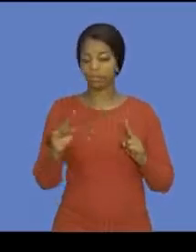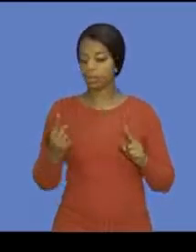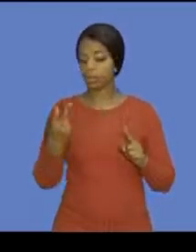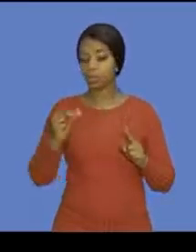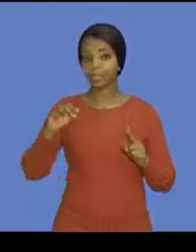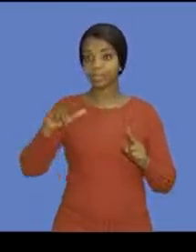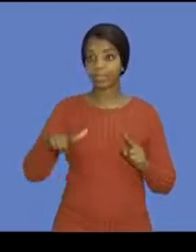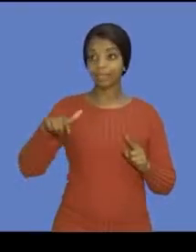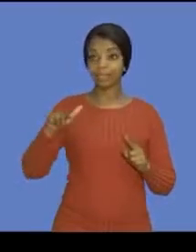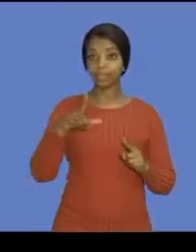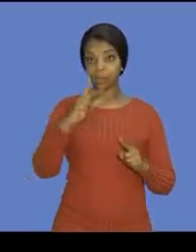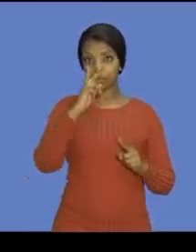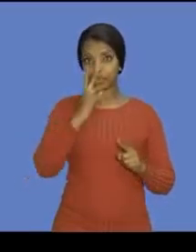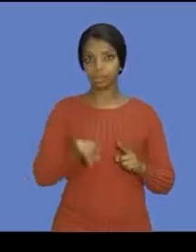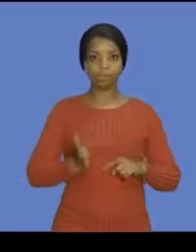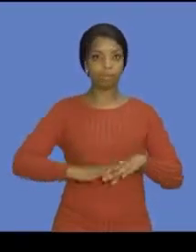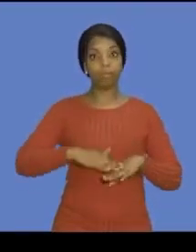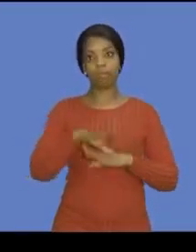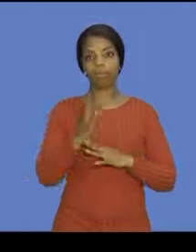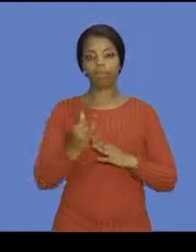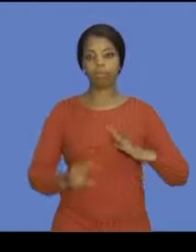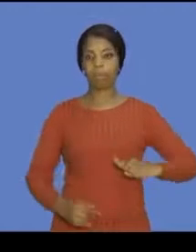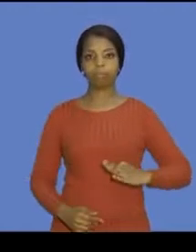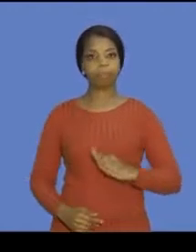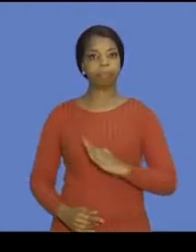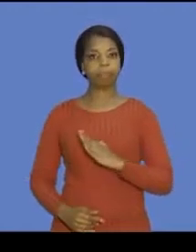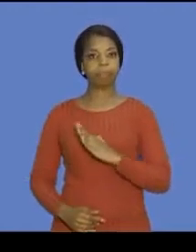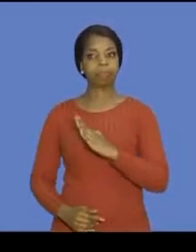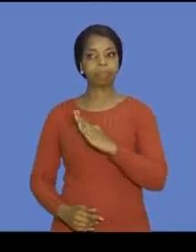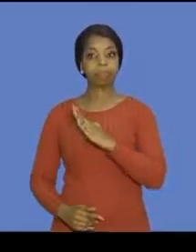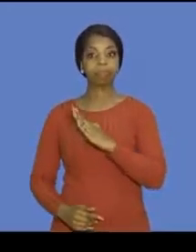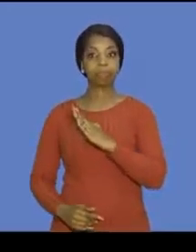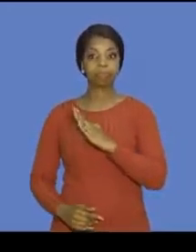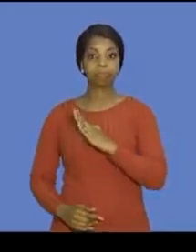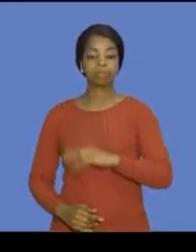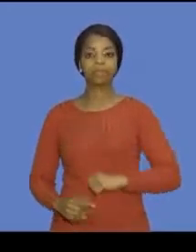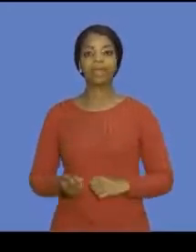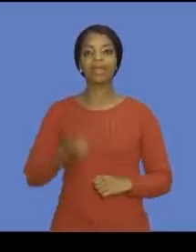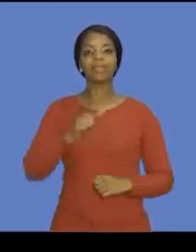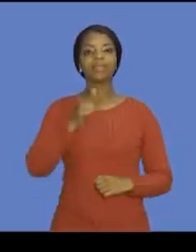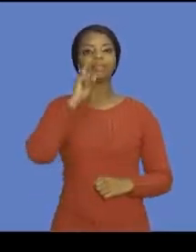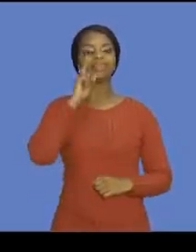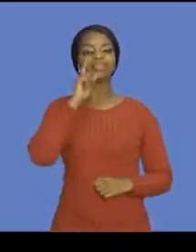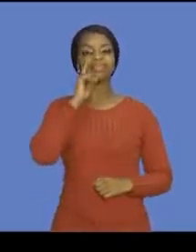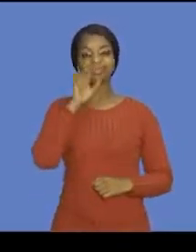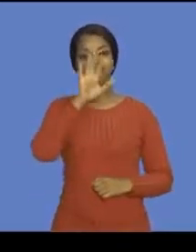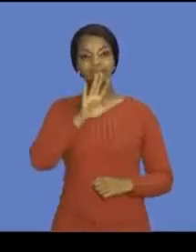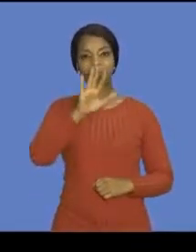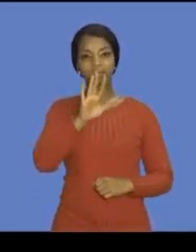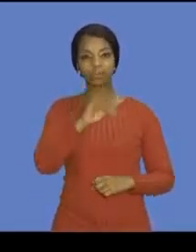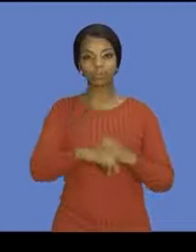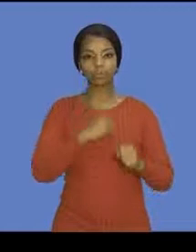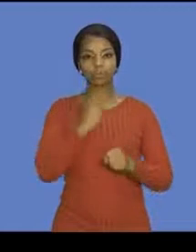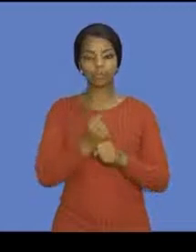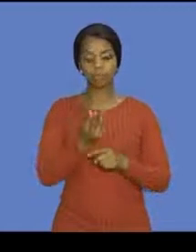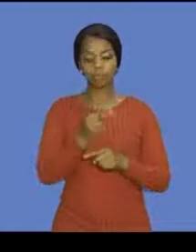and 2017, you can see it's more like an exponential trend there. And then you look at